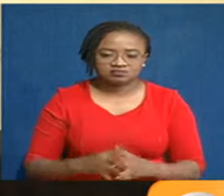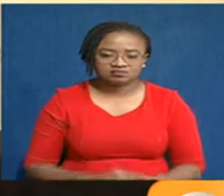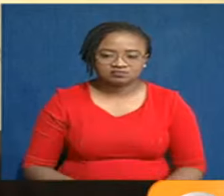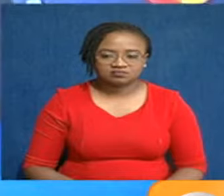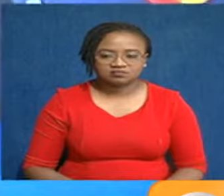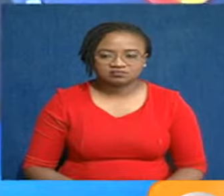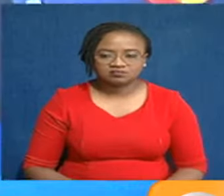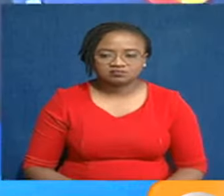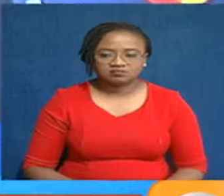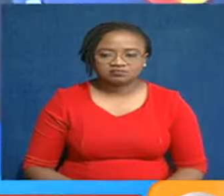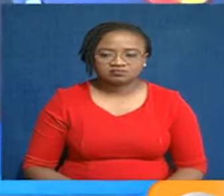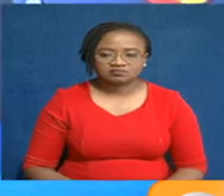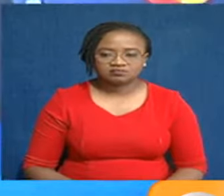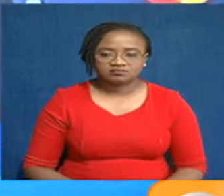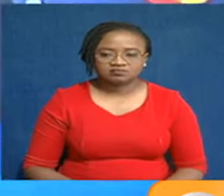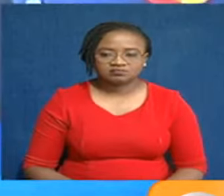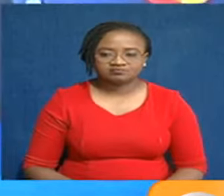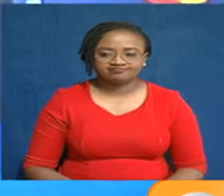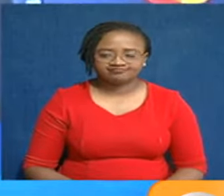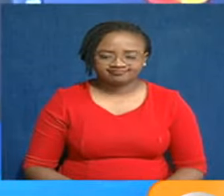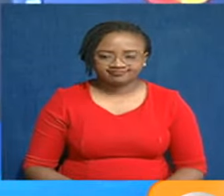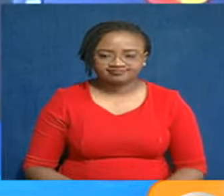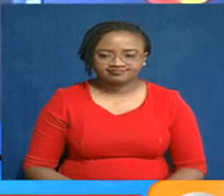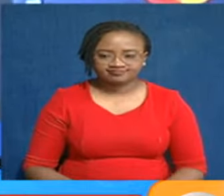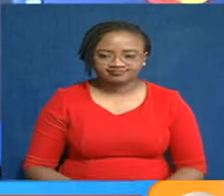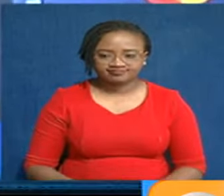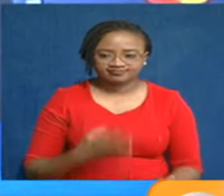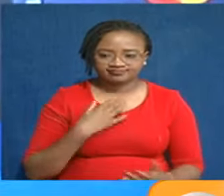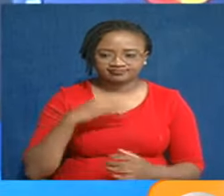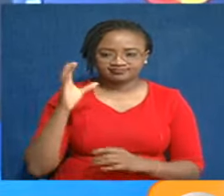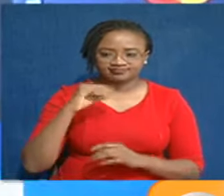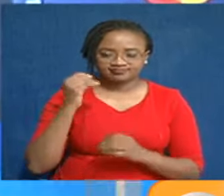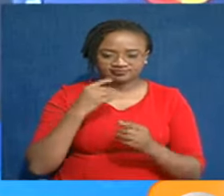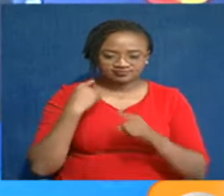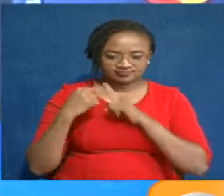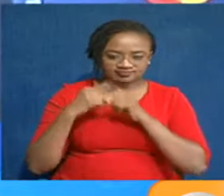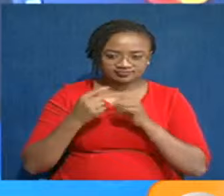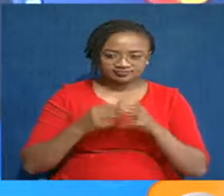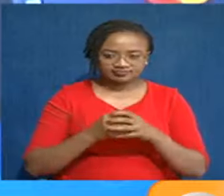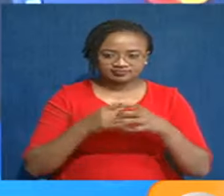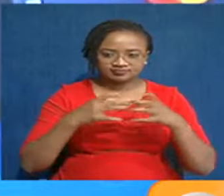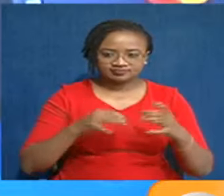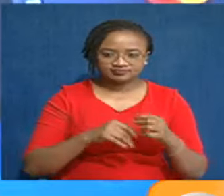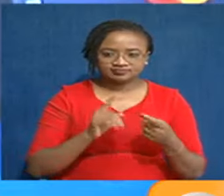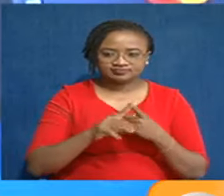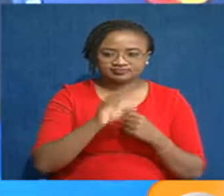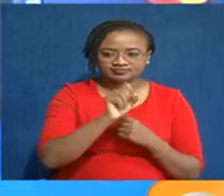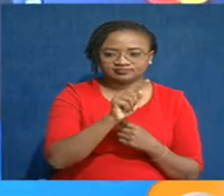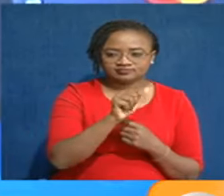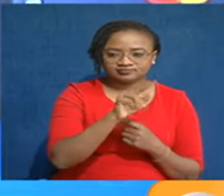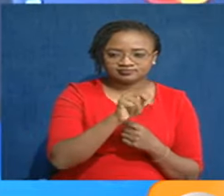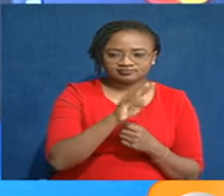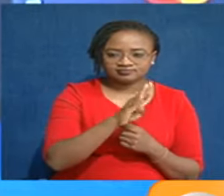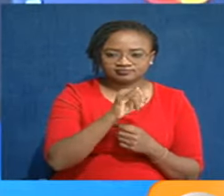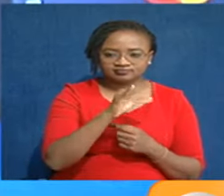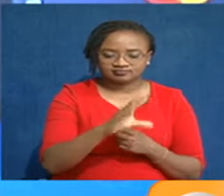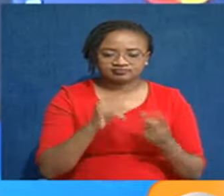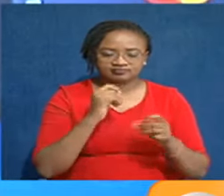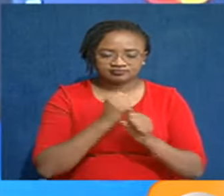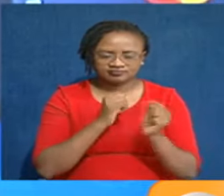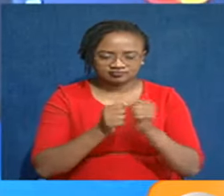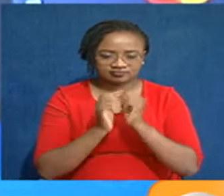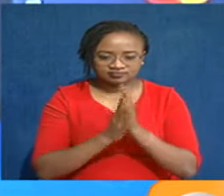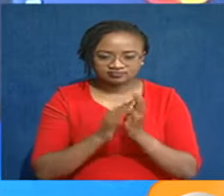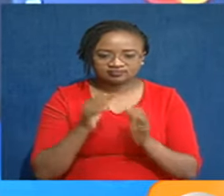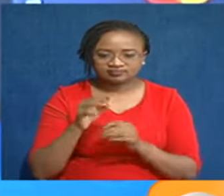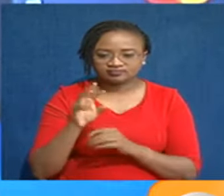Nairobi. Now, in a bid to enhance customer experience, Stanbic Bank, in partnership with Mastercard, has today launched the first